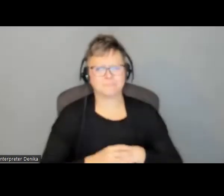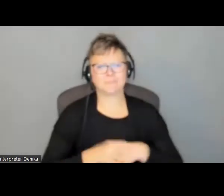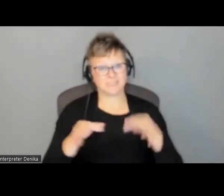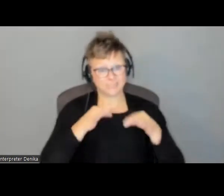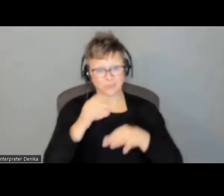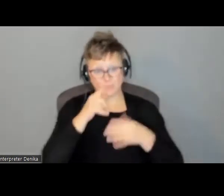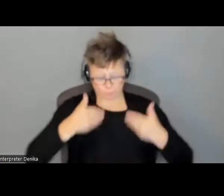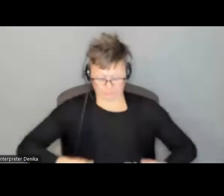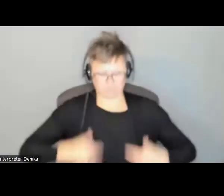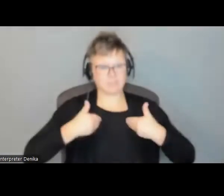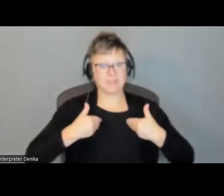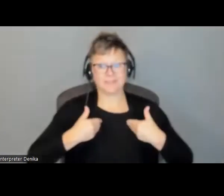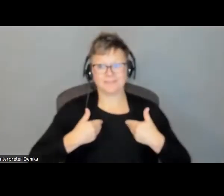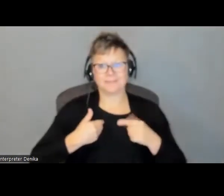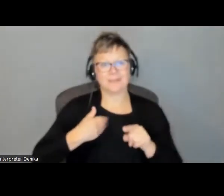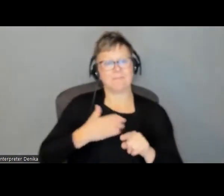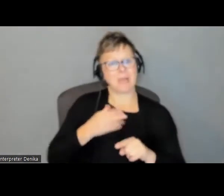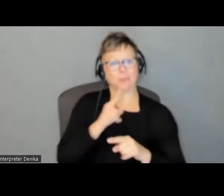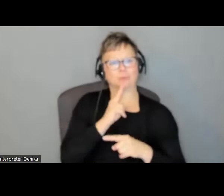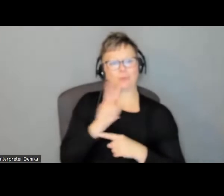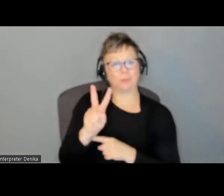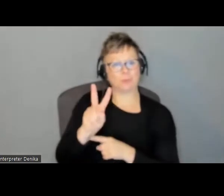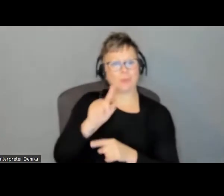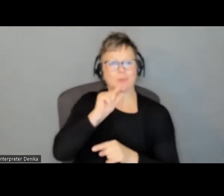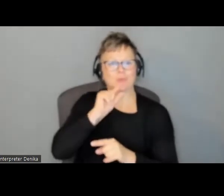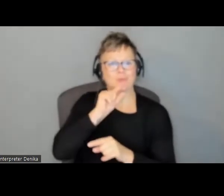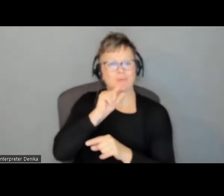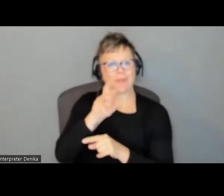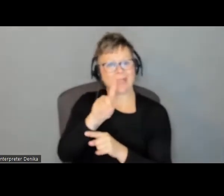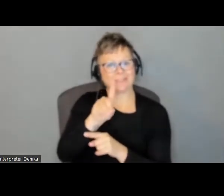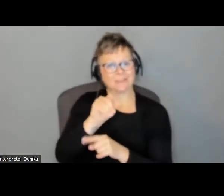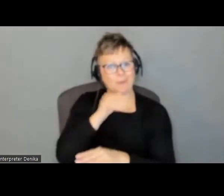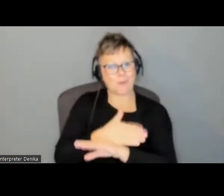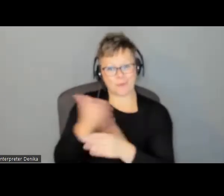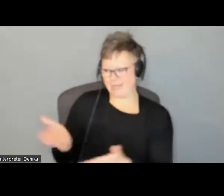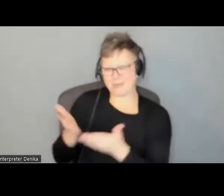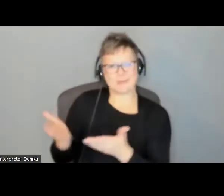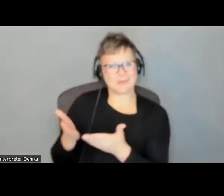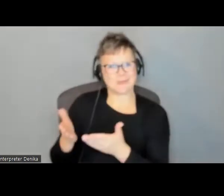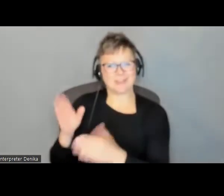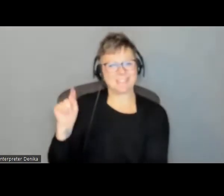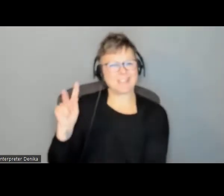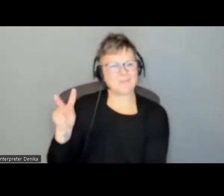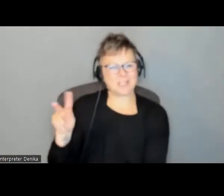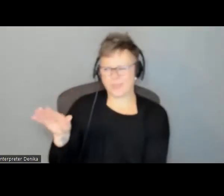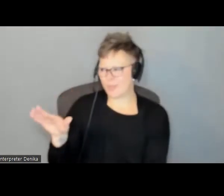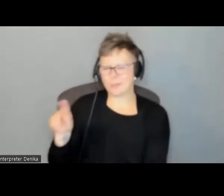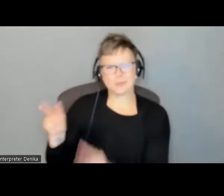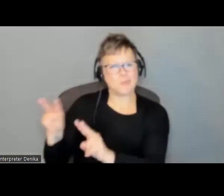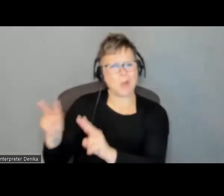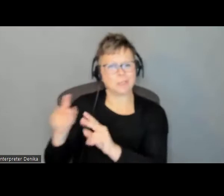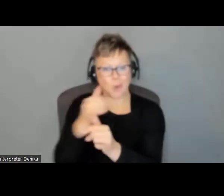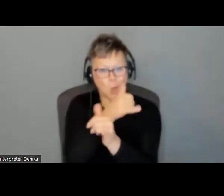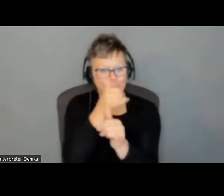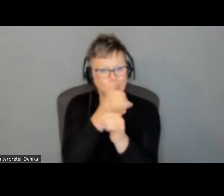my 2-year-old granddaughter here with me for the weekend, and television was on. She was watching a cartoon,